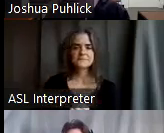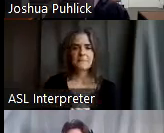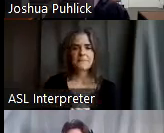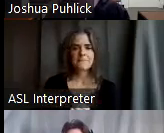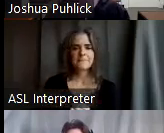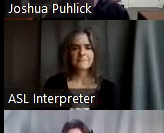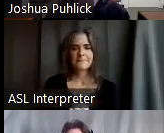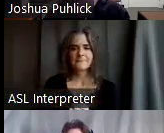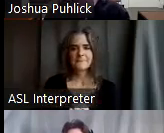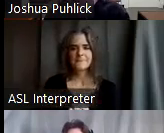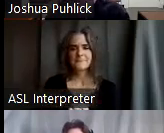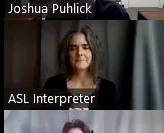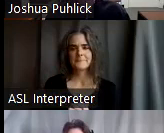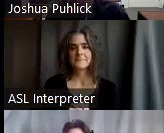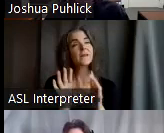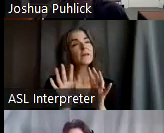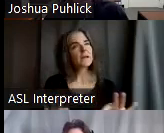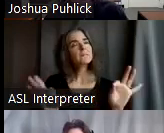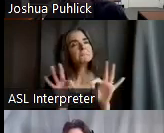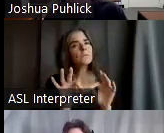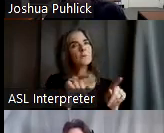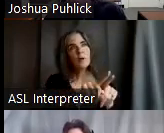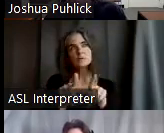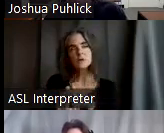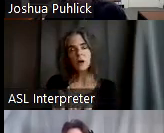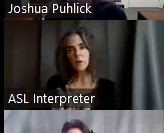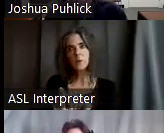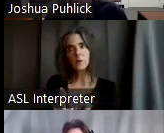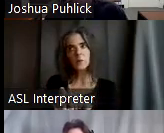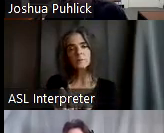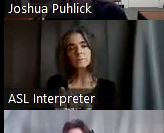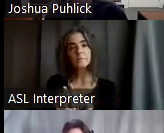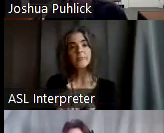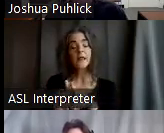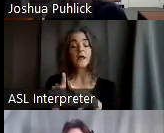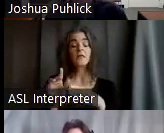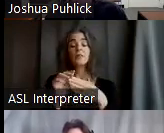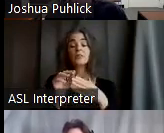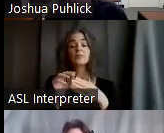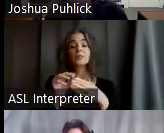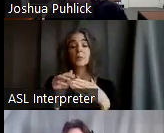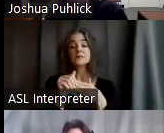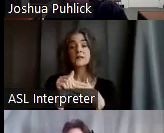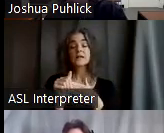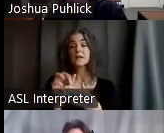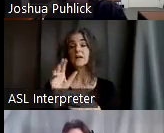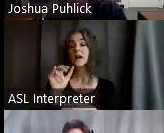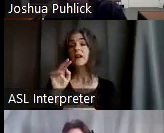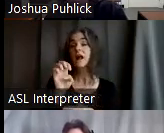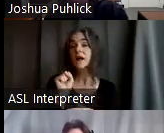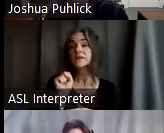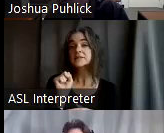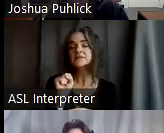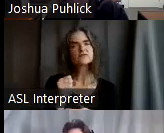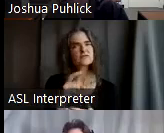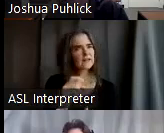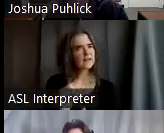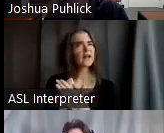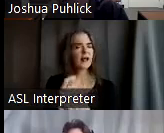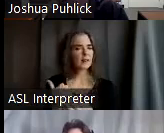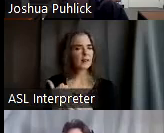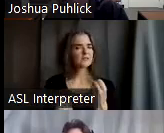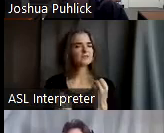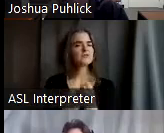And the important thing I wanted to mention here is these guidelines, they really help us drive our forest management here.